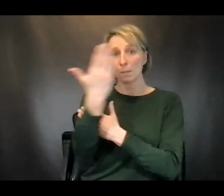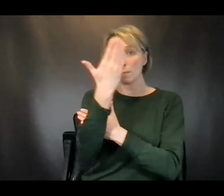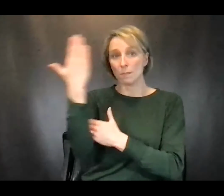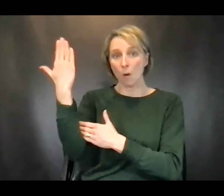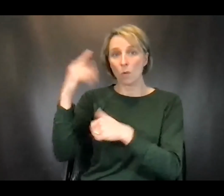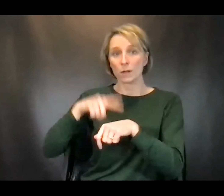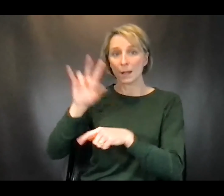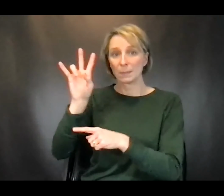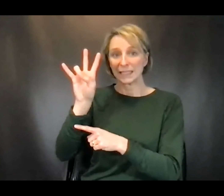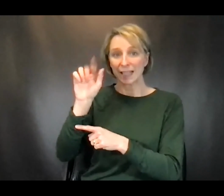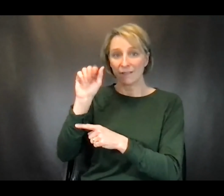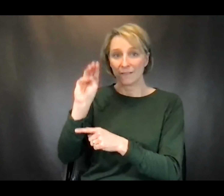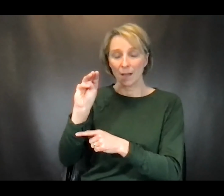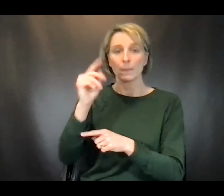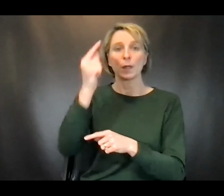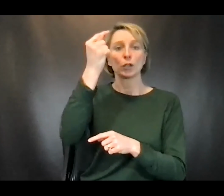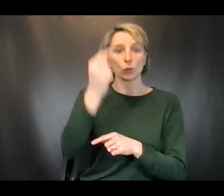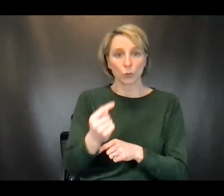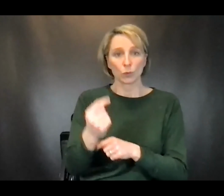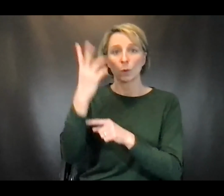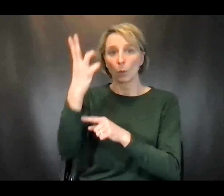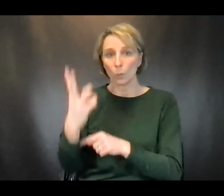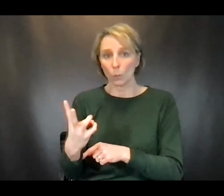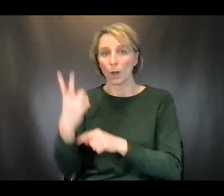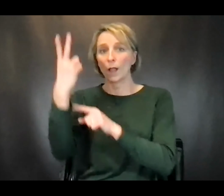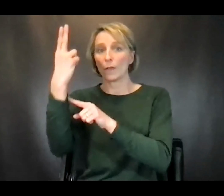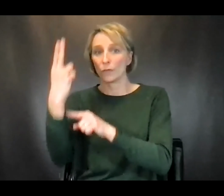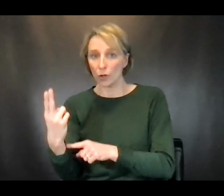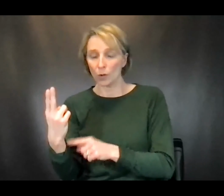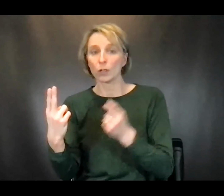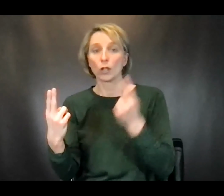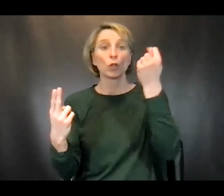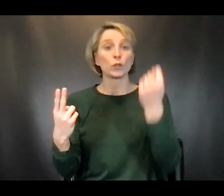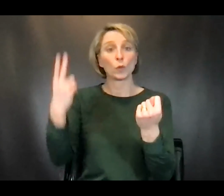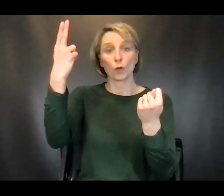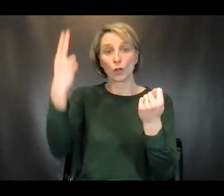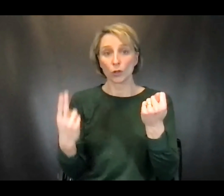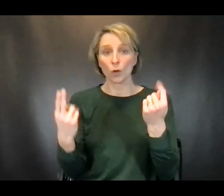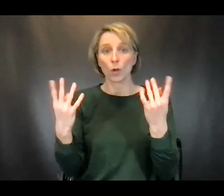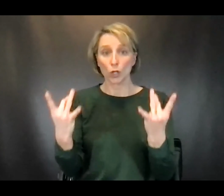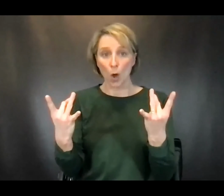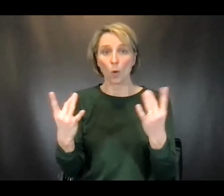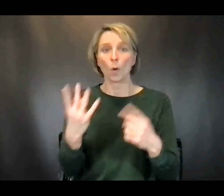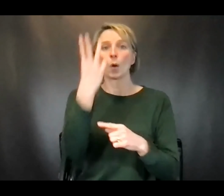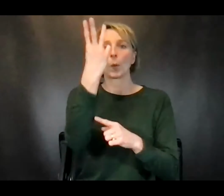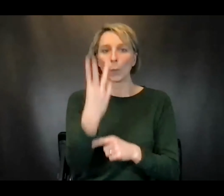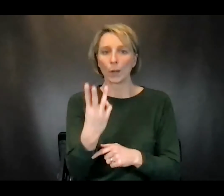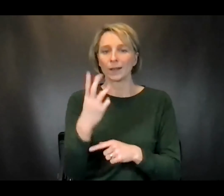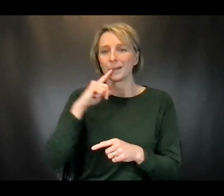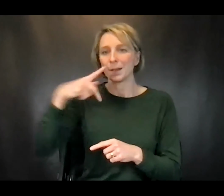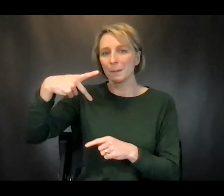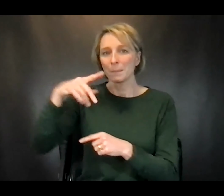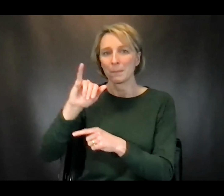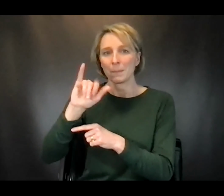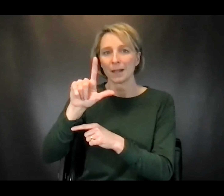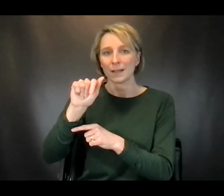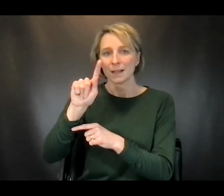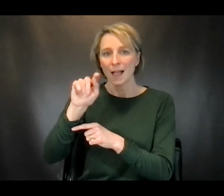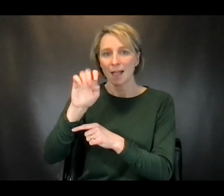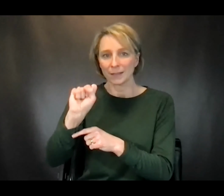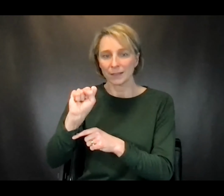on Tuesdays, Wednesdays, and Thursdays. Tuesdays and Thursdays is yoga, and Wednesdays is Pilates. I also do a 9:15 yoga